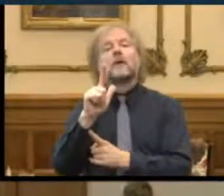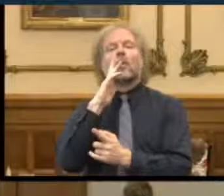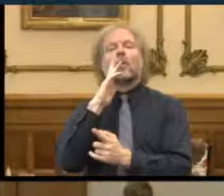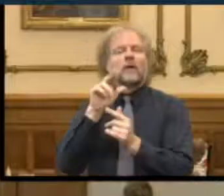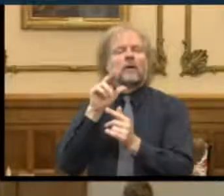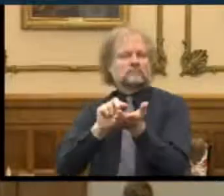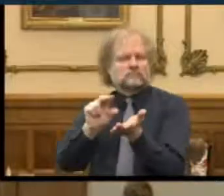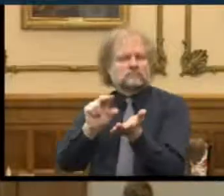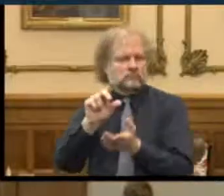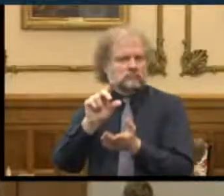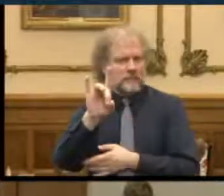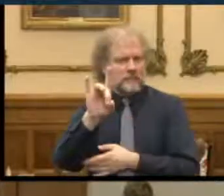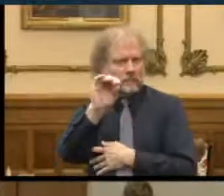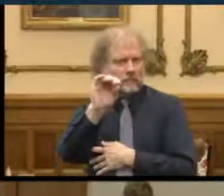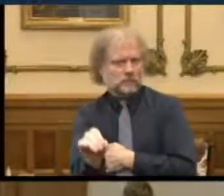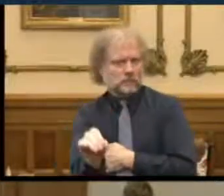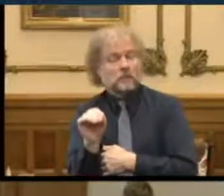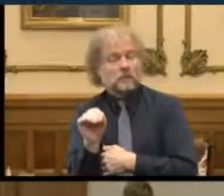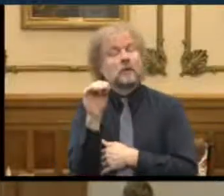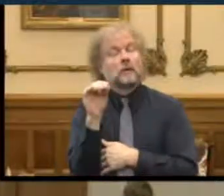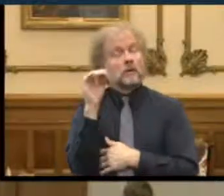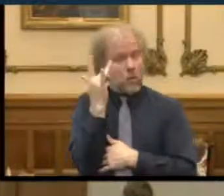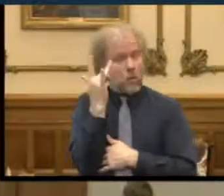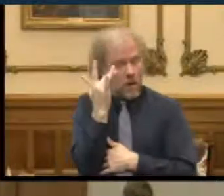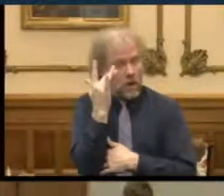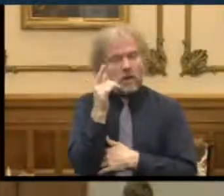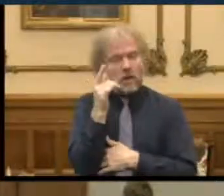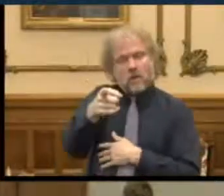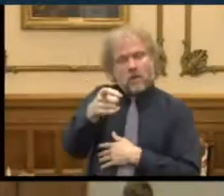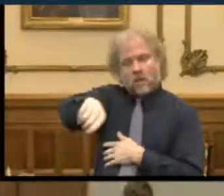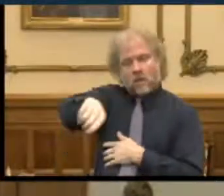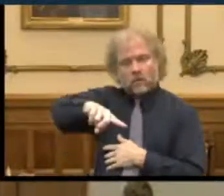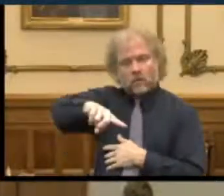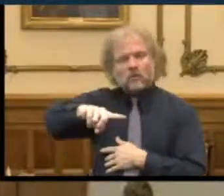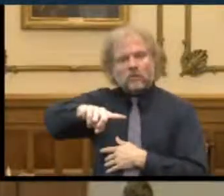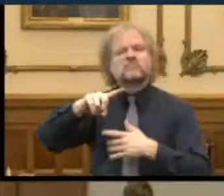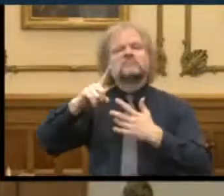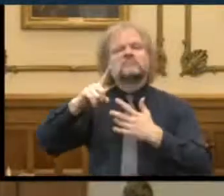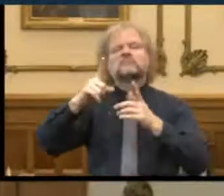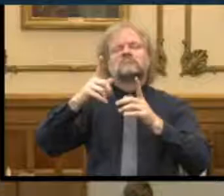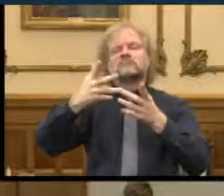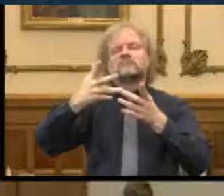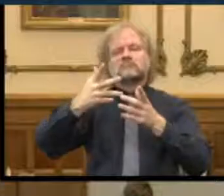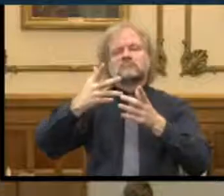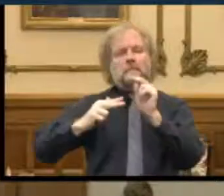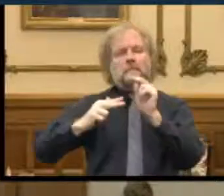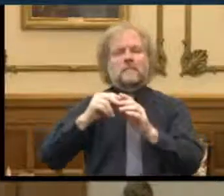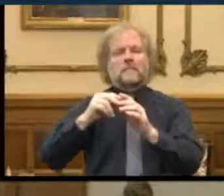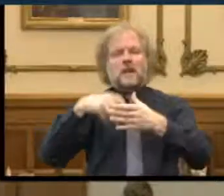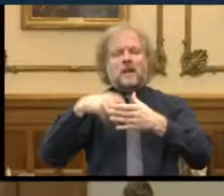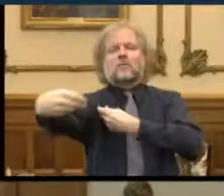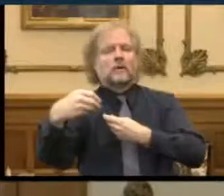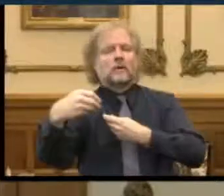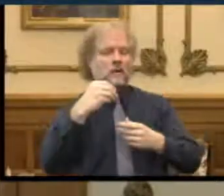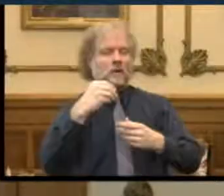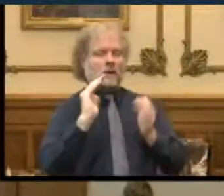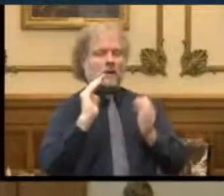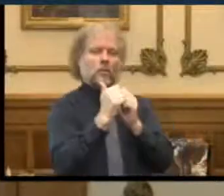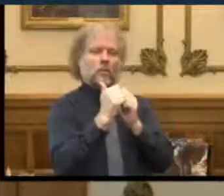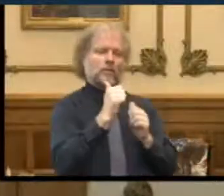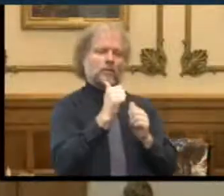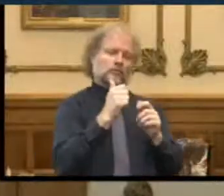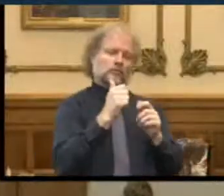85%. The reason is those programs, number one, are built out versus, a traditional public